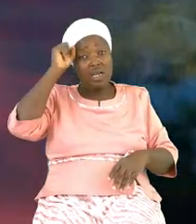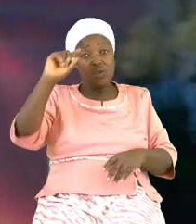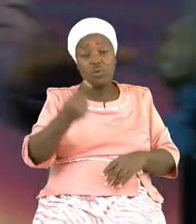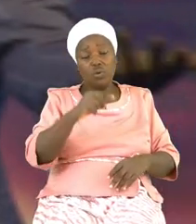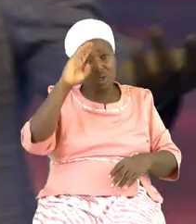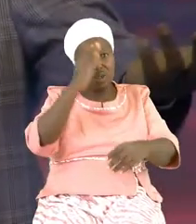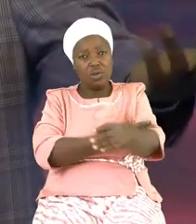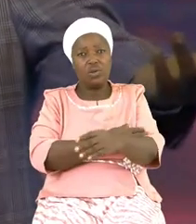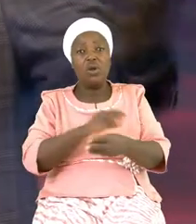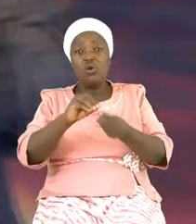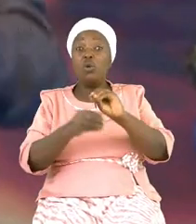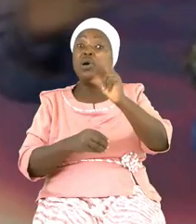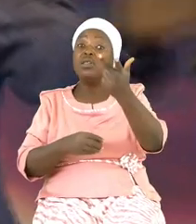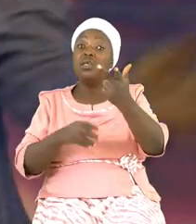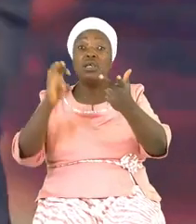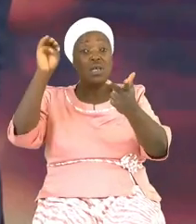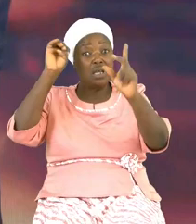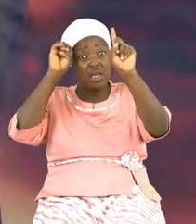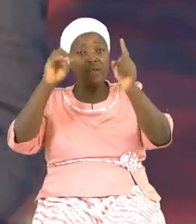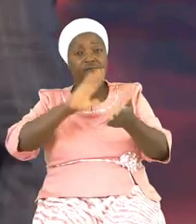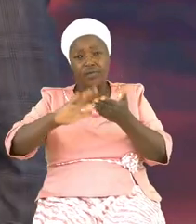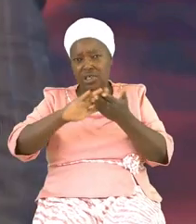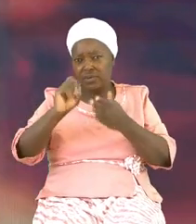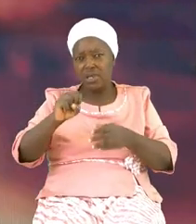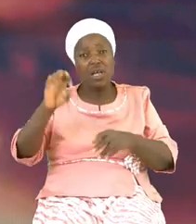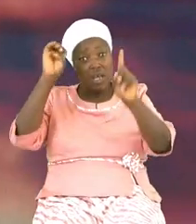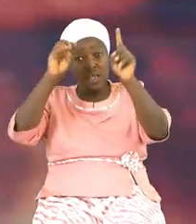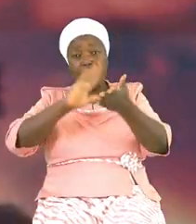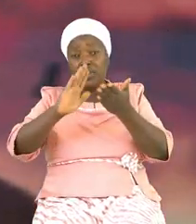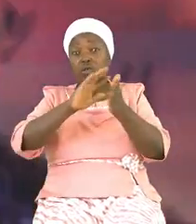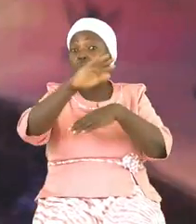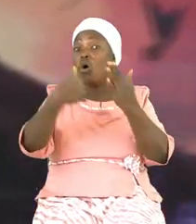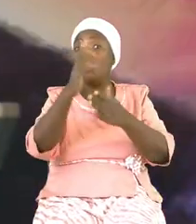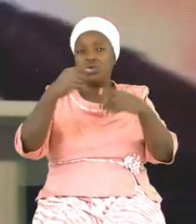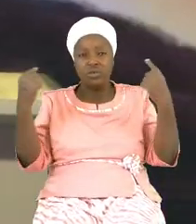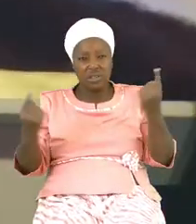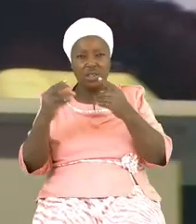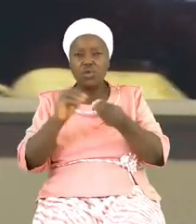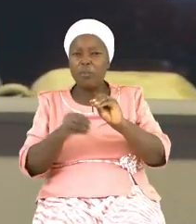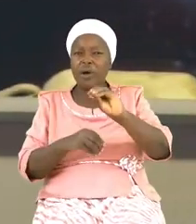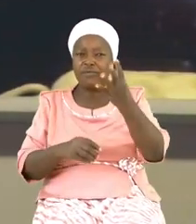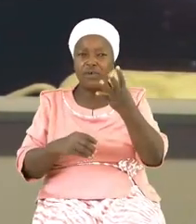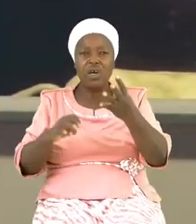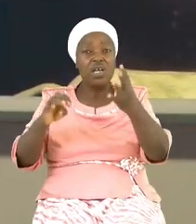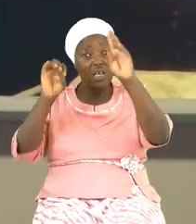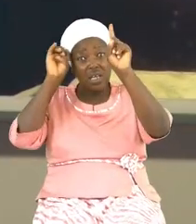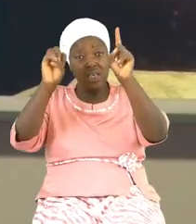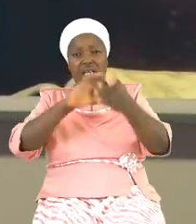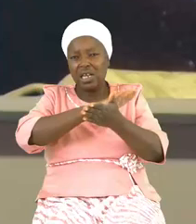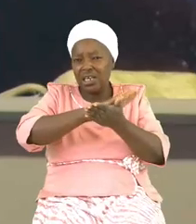he forgives. He forgives all your sins. Number four, he cleanses you from